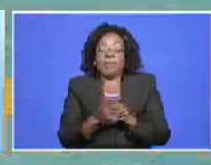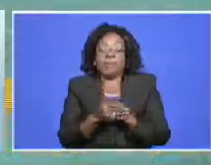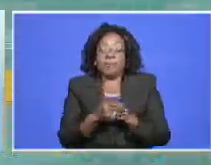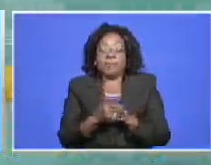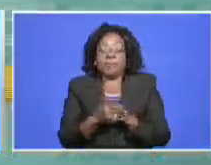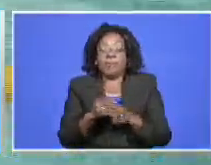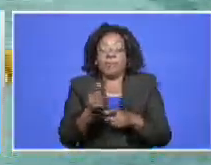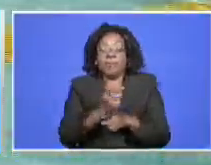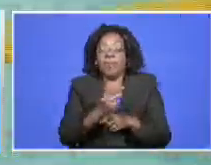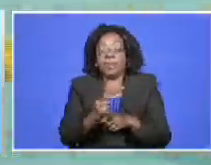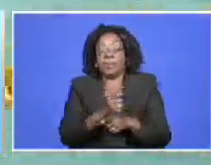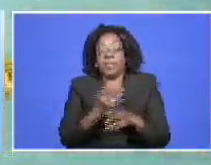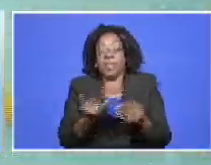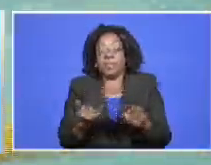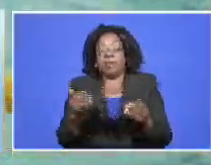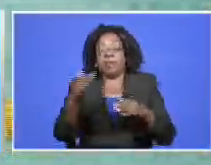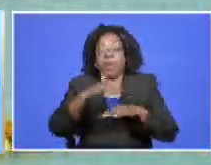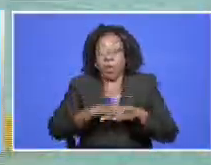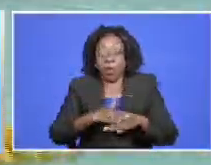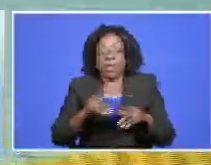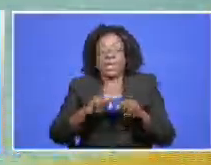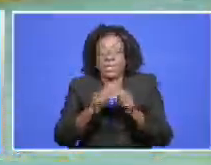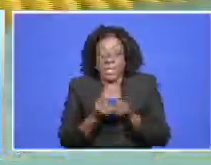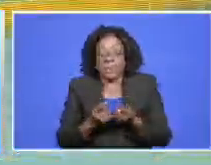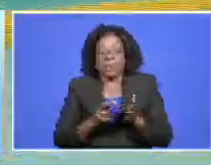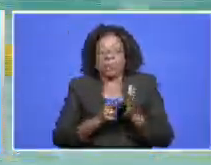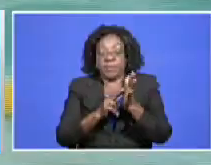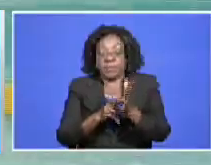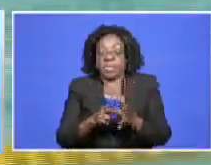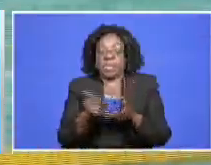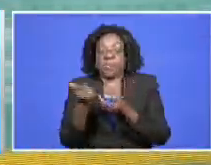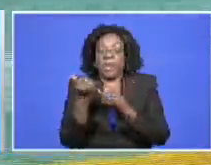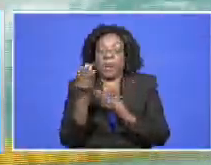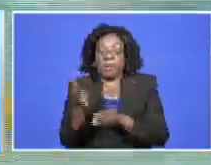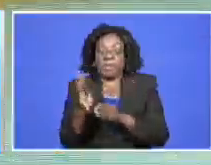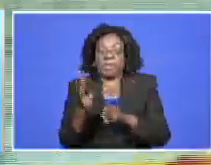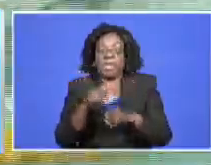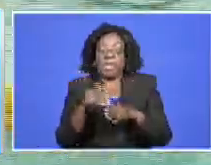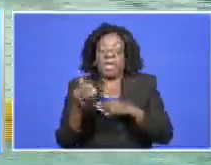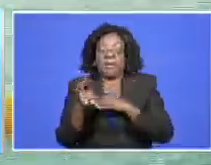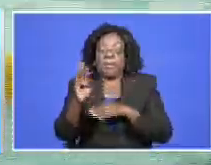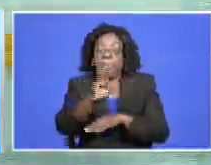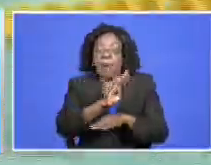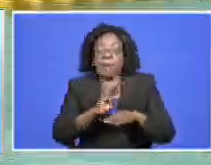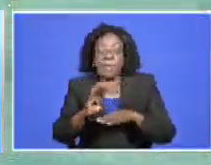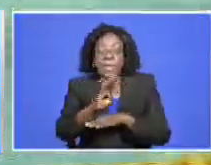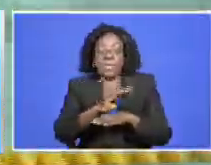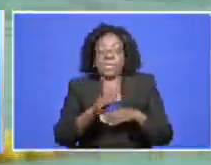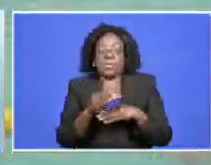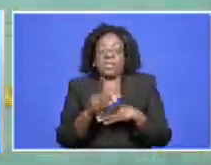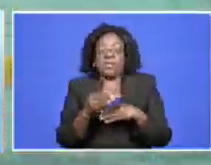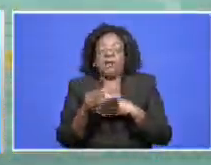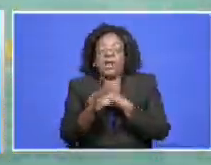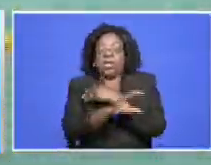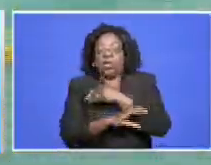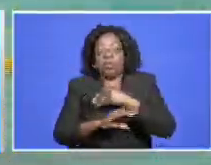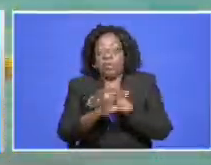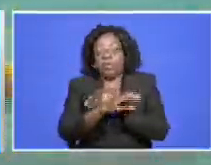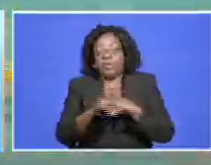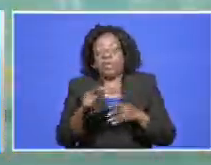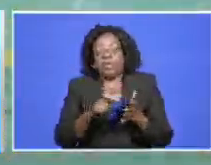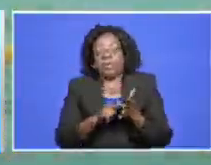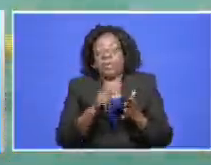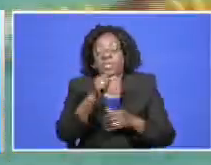Johnson, Donald Saunders, Caden Wells, Jack Barr, Tristan Ferguson, Nigel Forbes, Marvin Johnson, Joshua